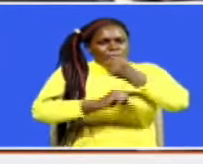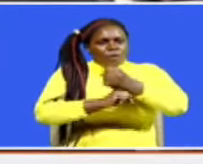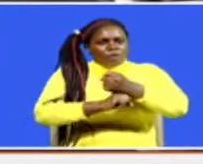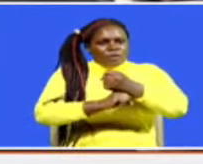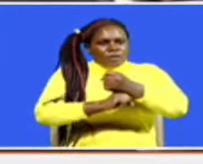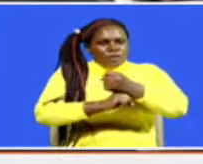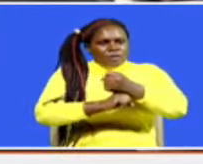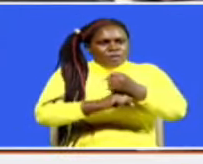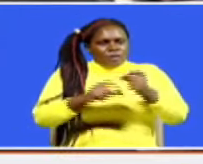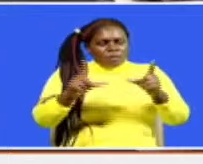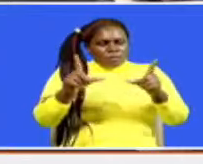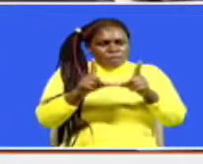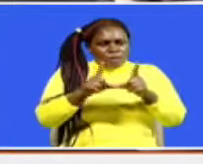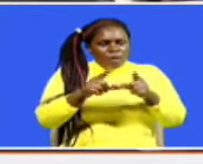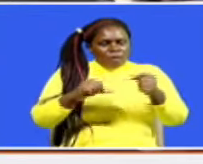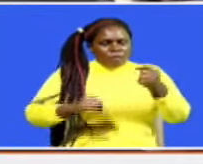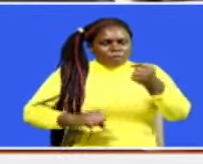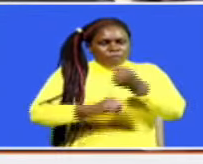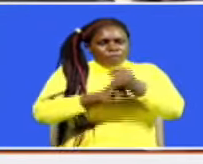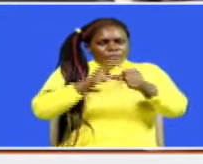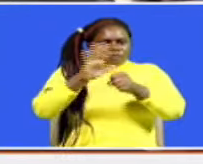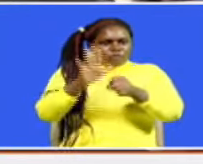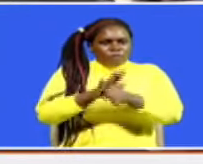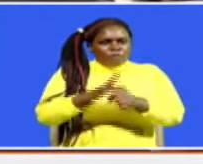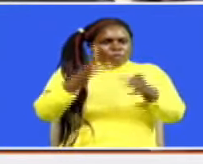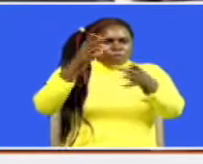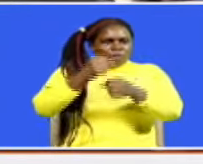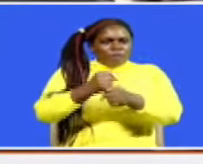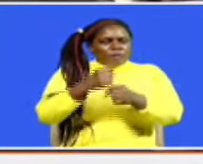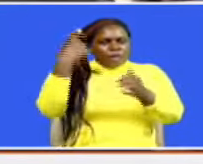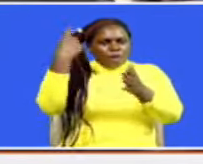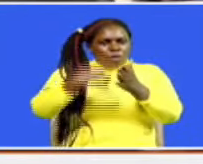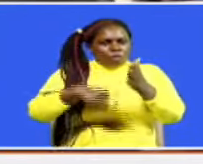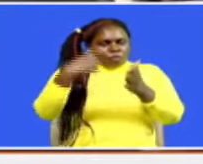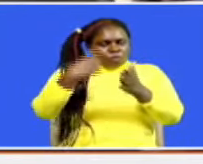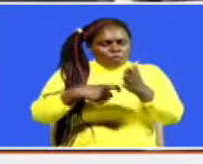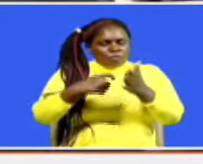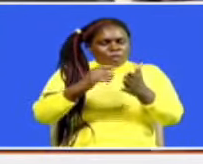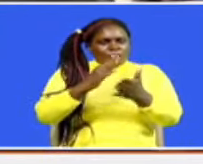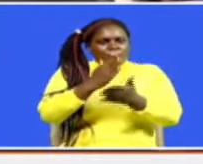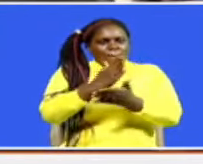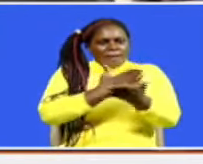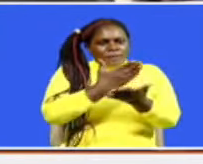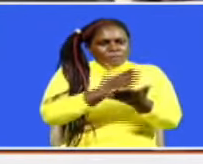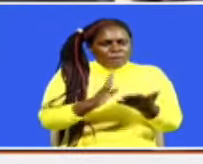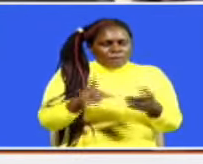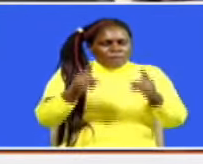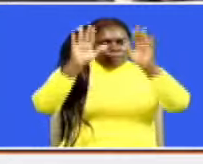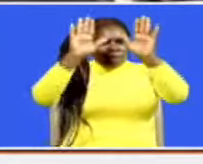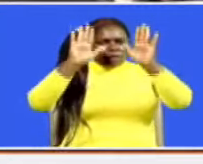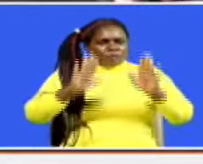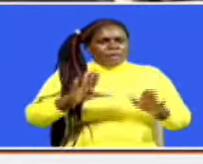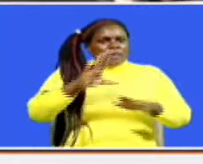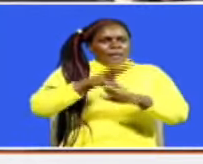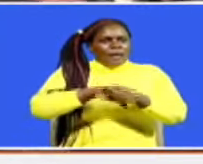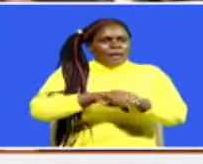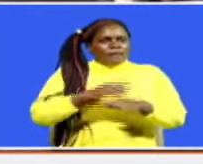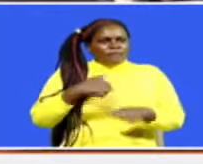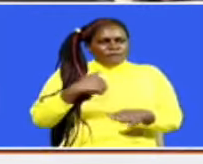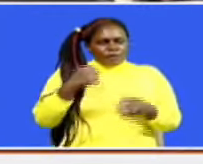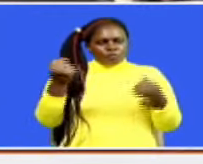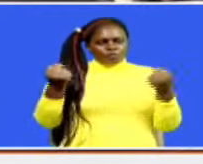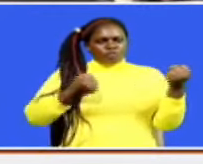warranty, where they get the full support of competitively priced spare parts, and most importantly, get the feel